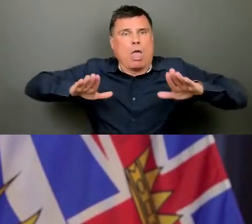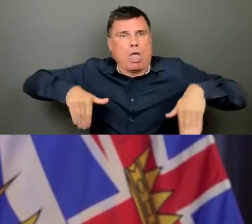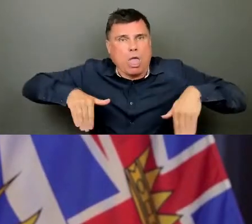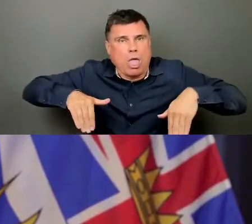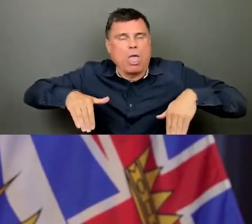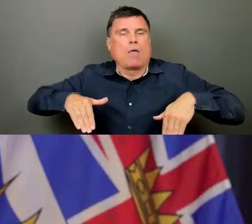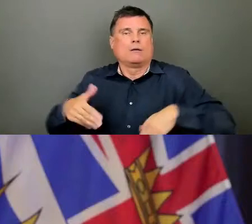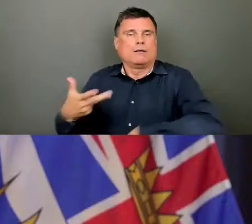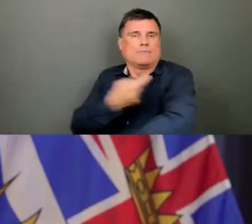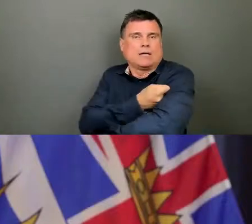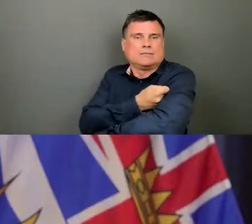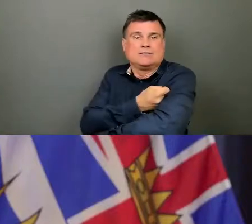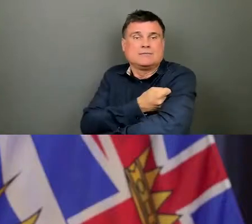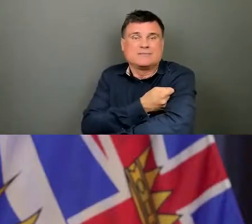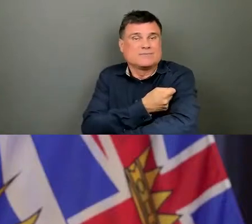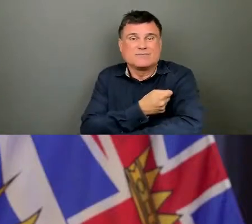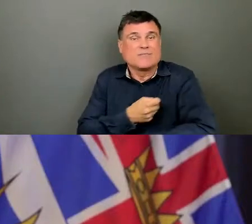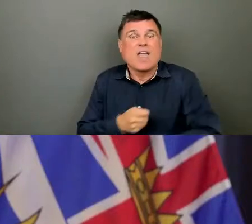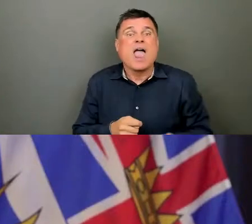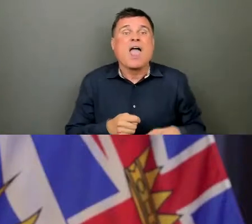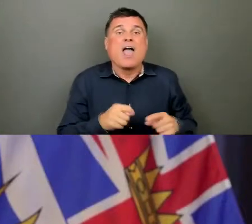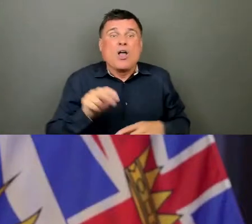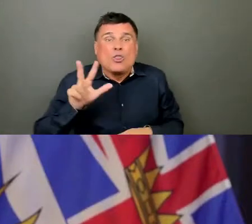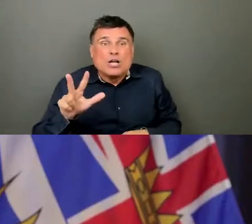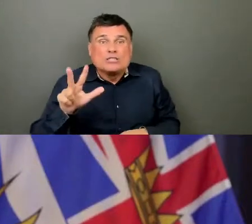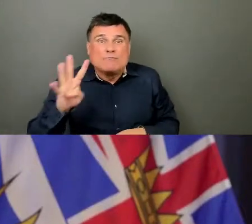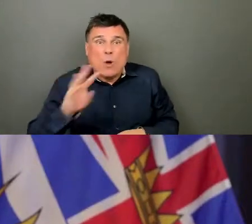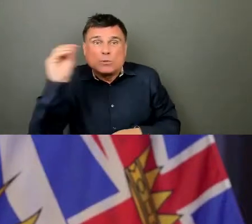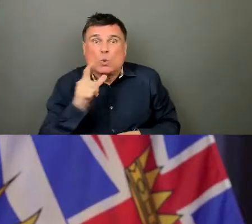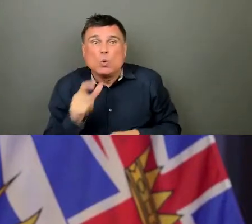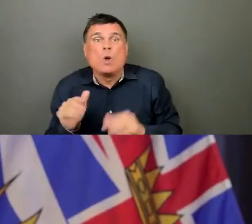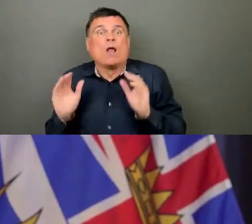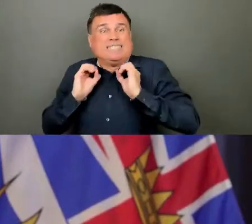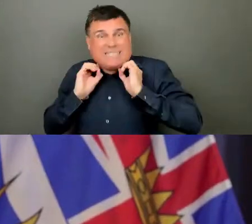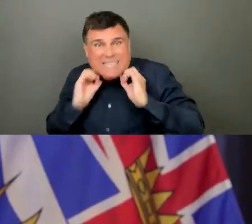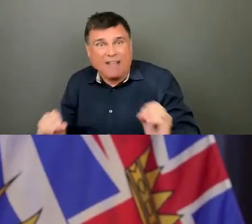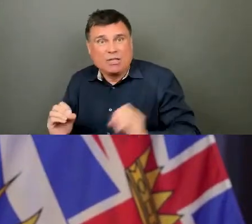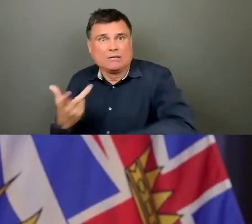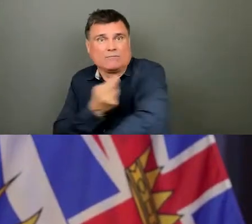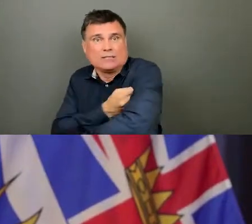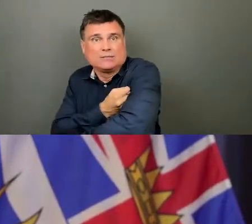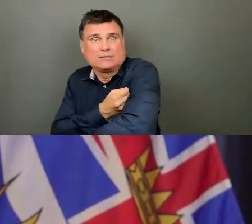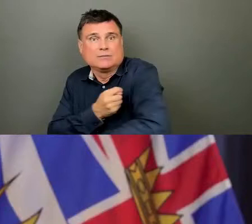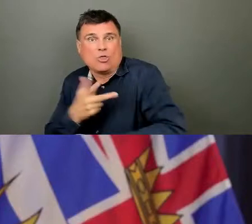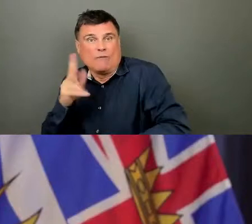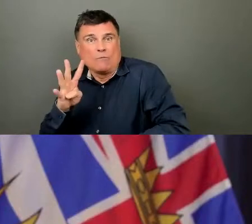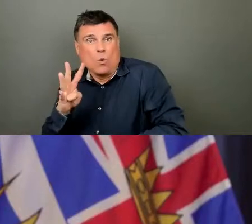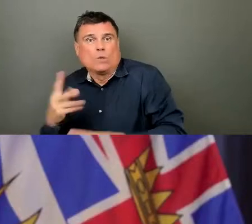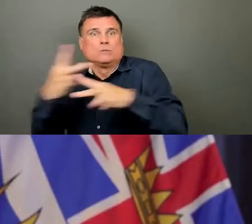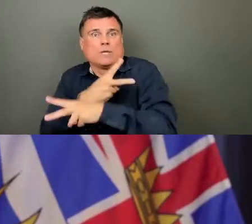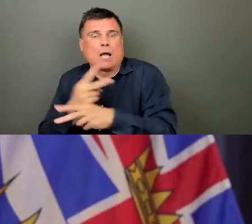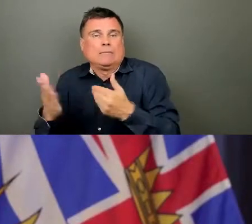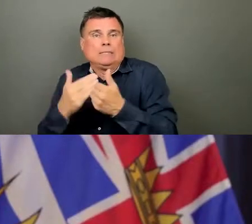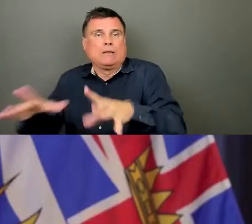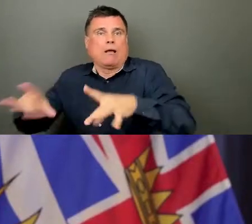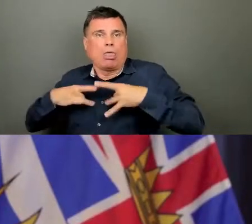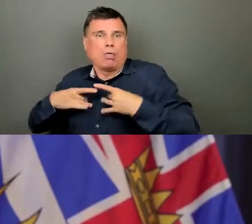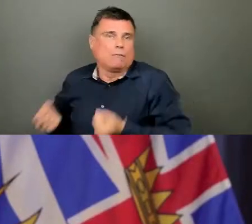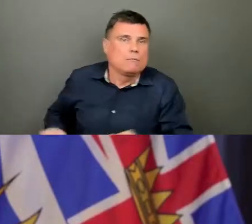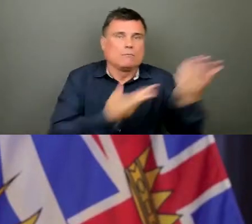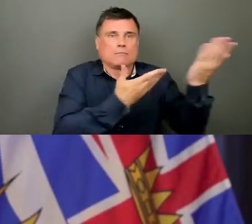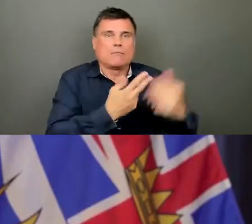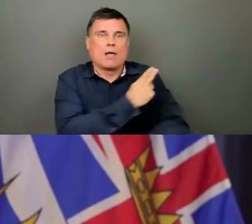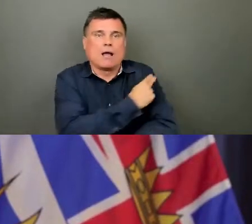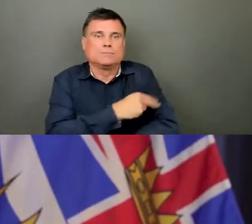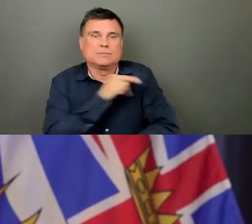likely. And that's why, as you understand, the measures that are being taken from the BC vaccine card to regional